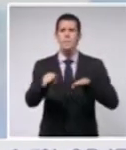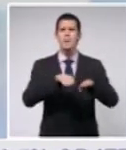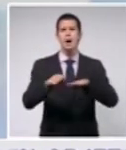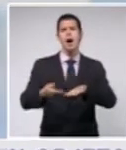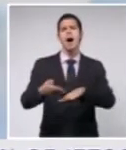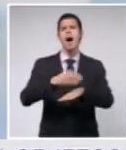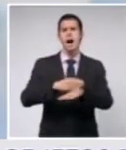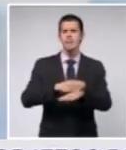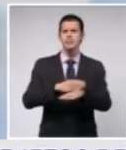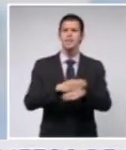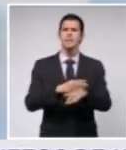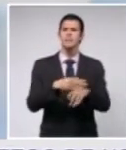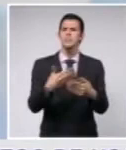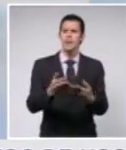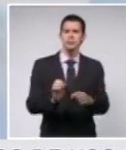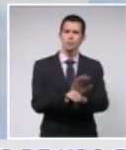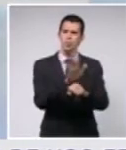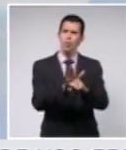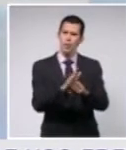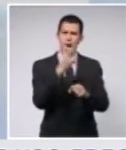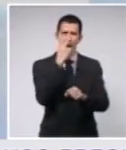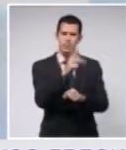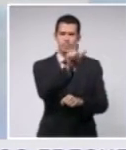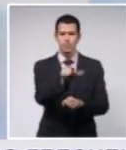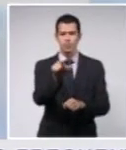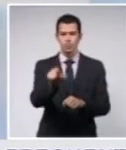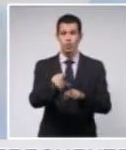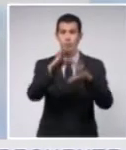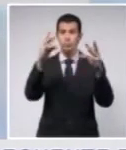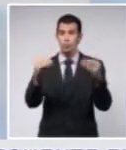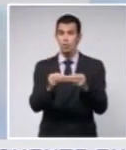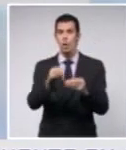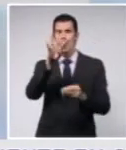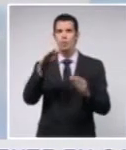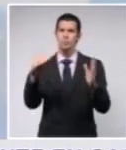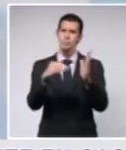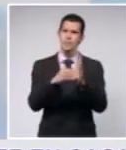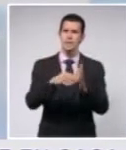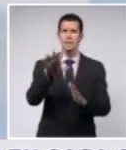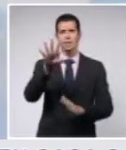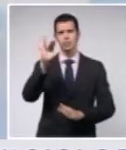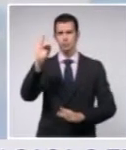4,573 people are hospitalized in Cuba.